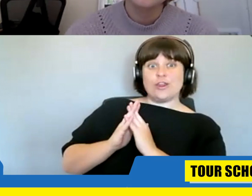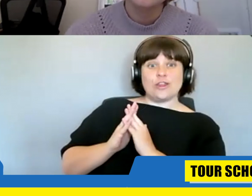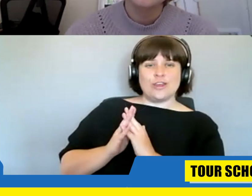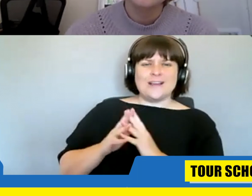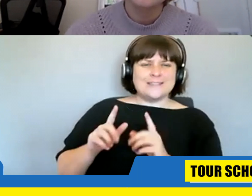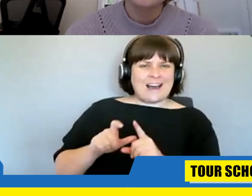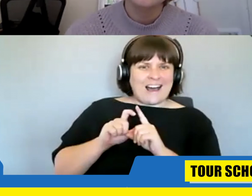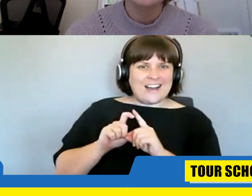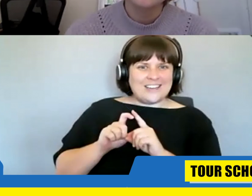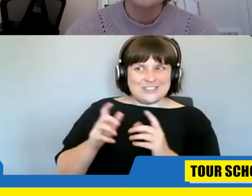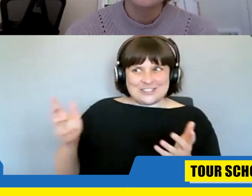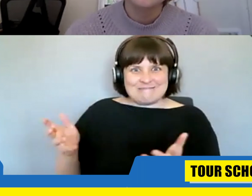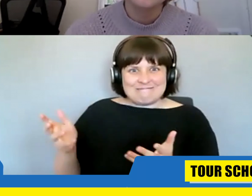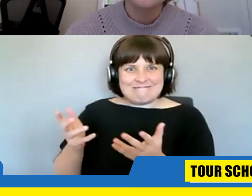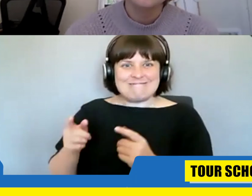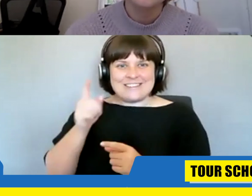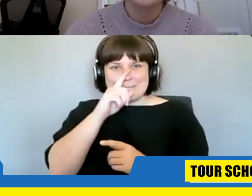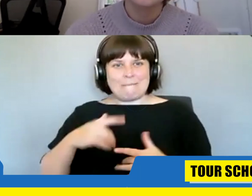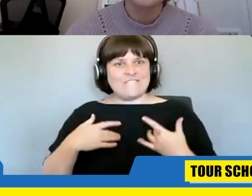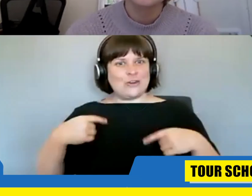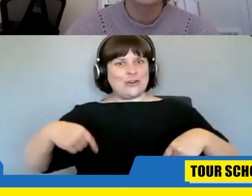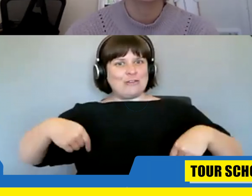volunteer organisation. People are very nervous about it.